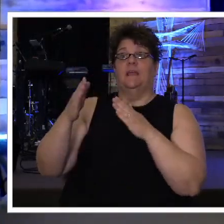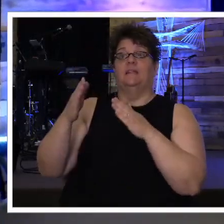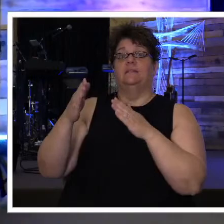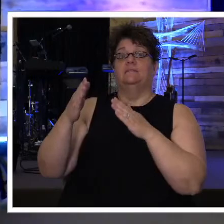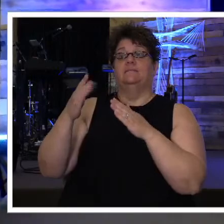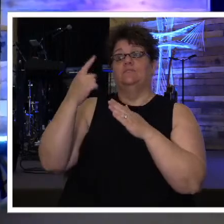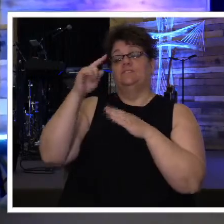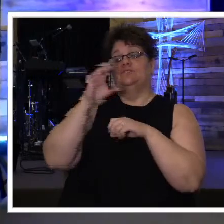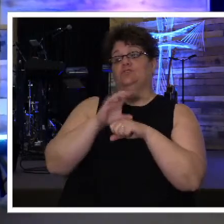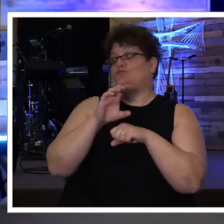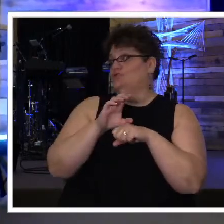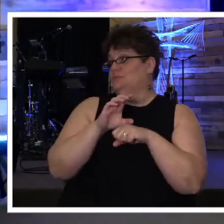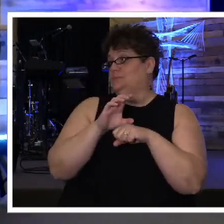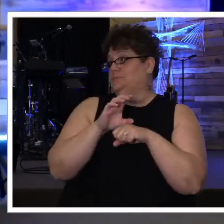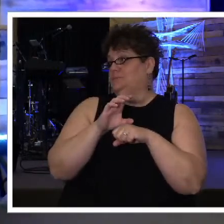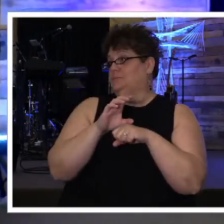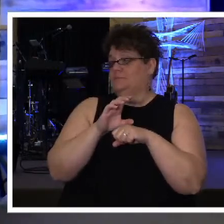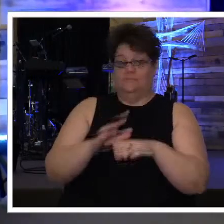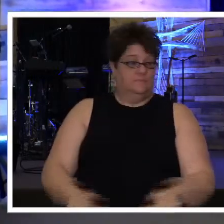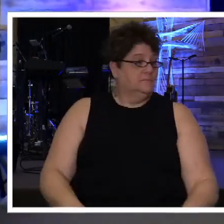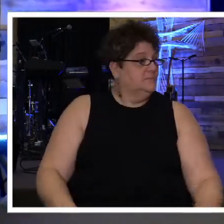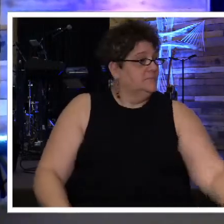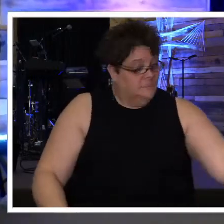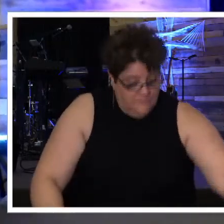Amen? Amen. Pastor Doug.